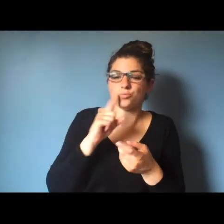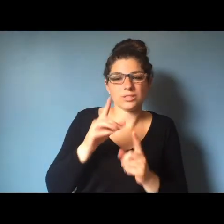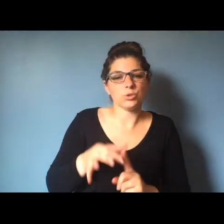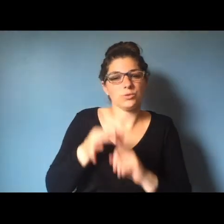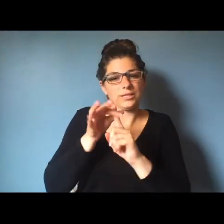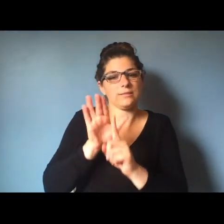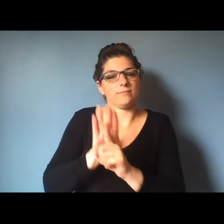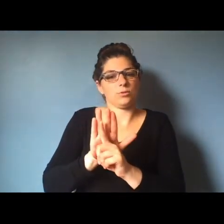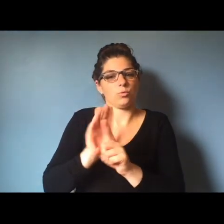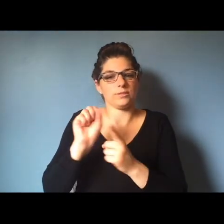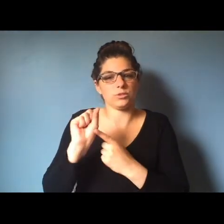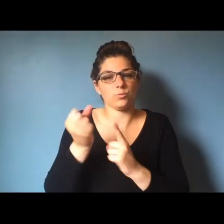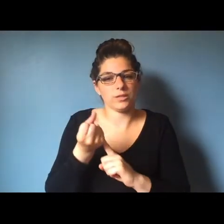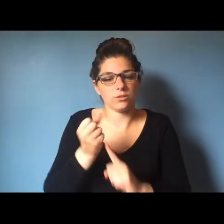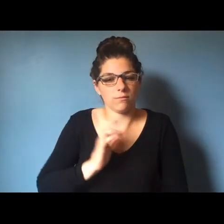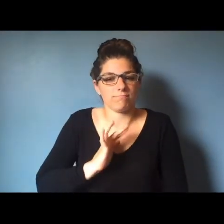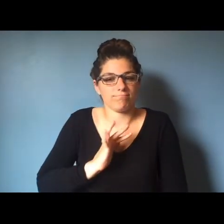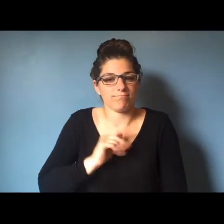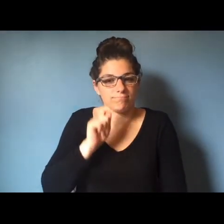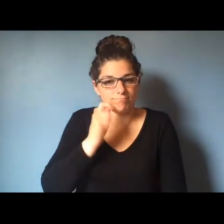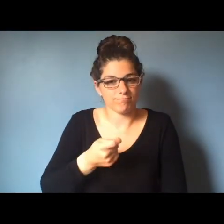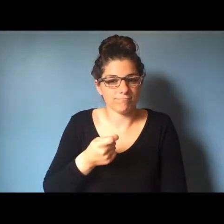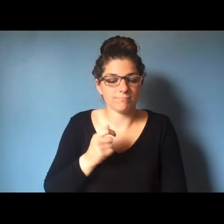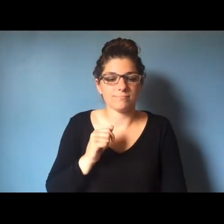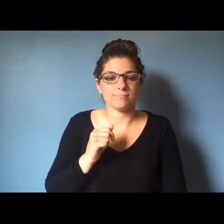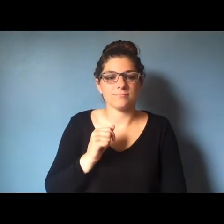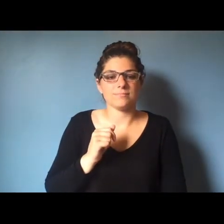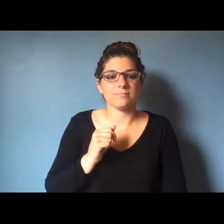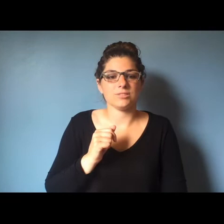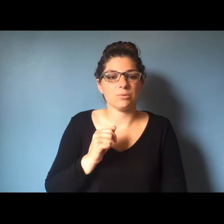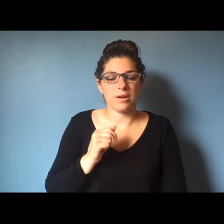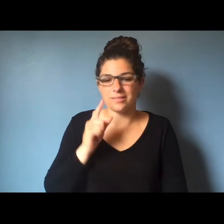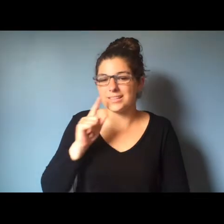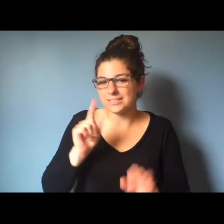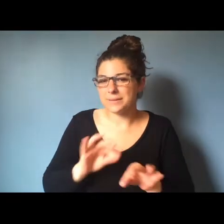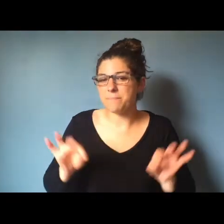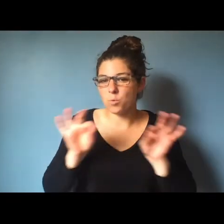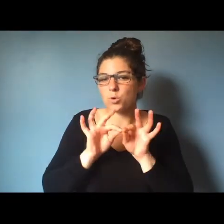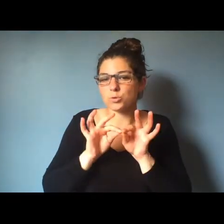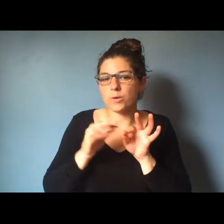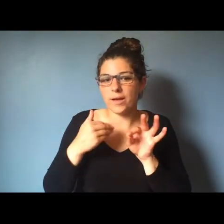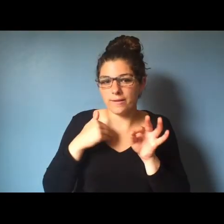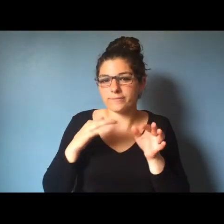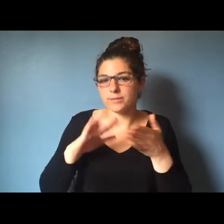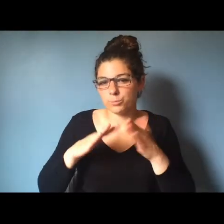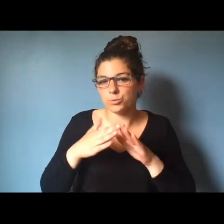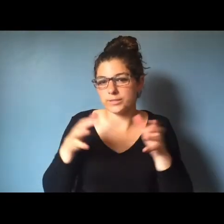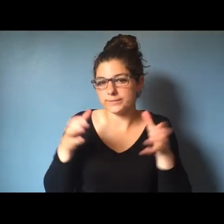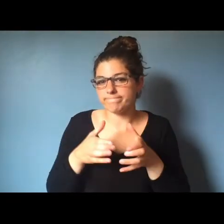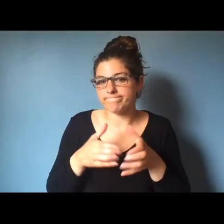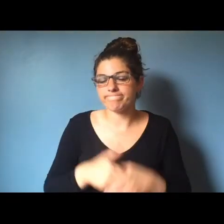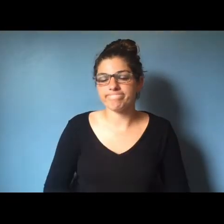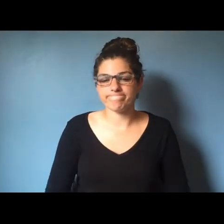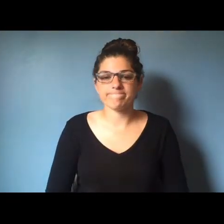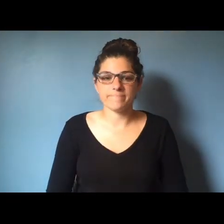your situation. So I think it's definitely important to reiterate that.